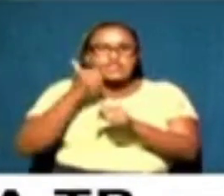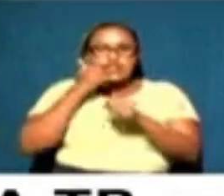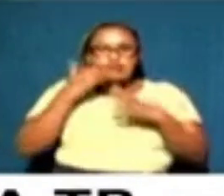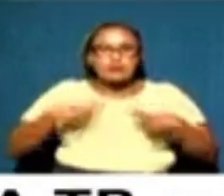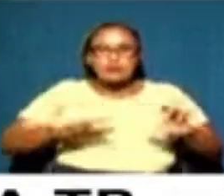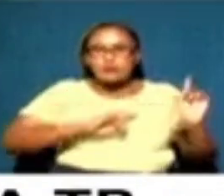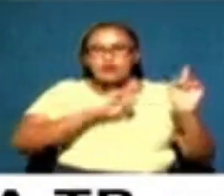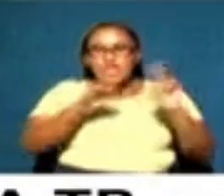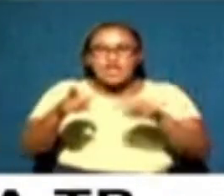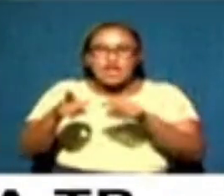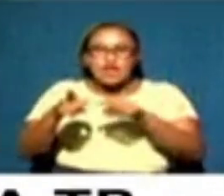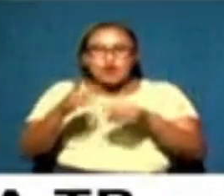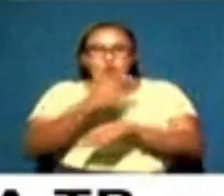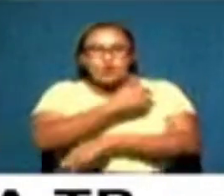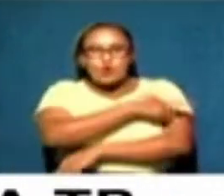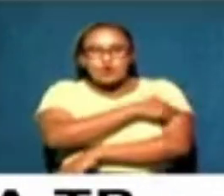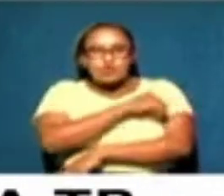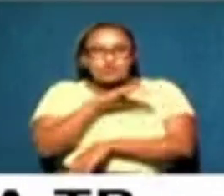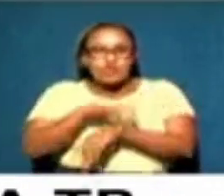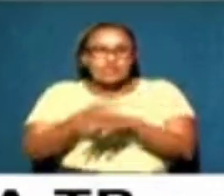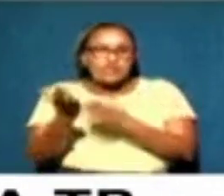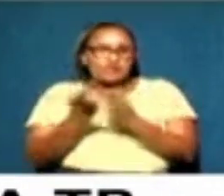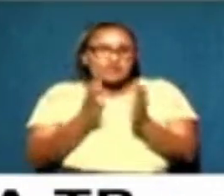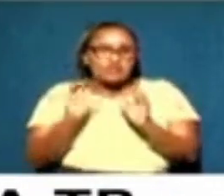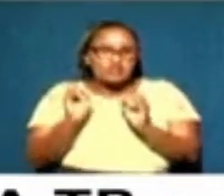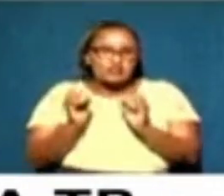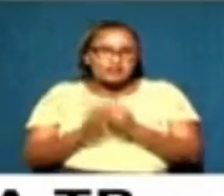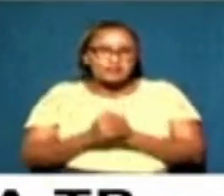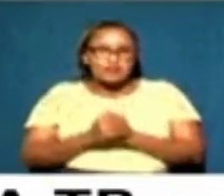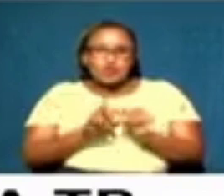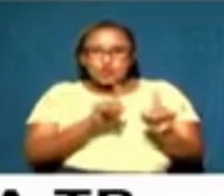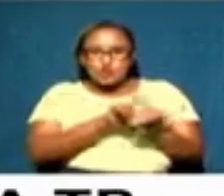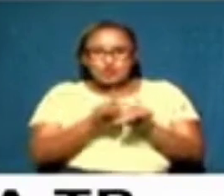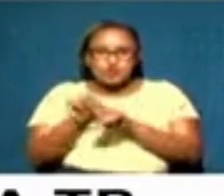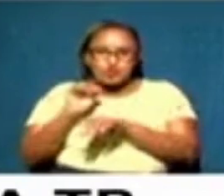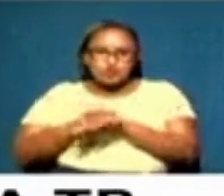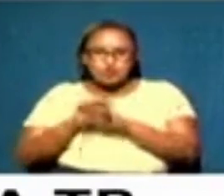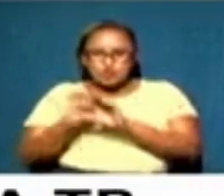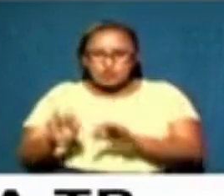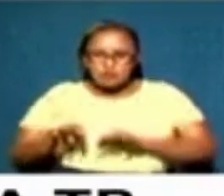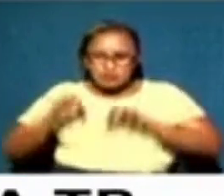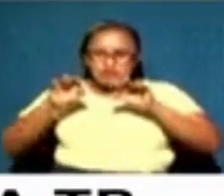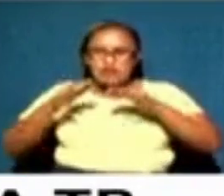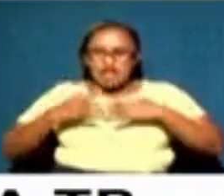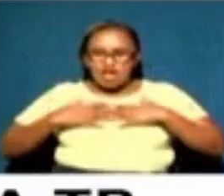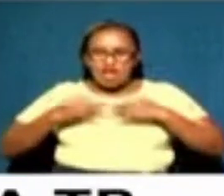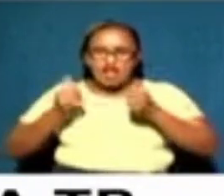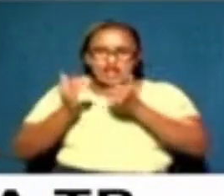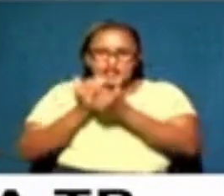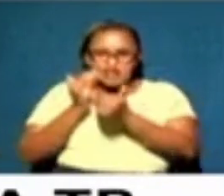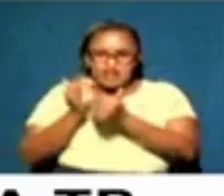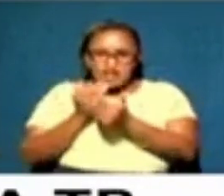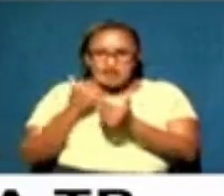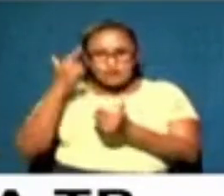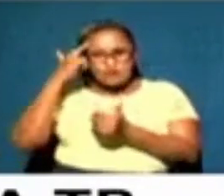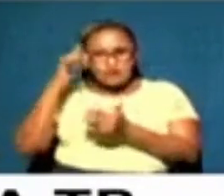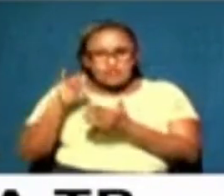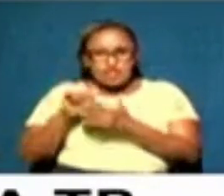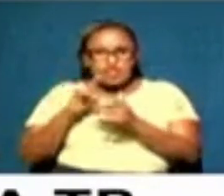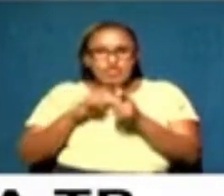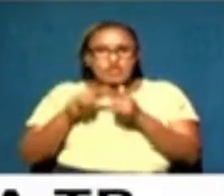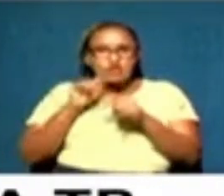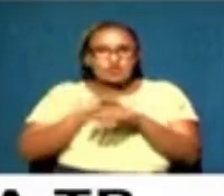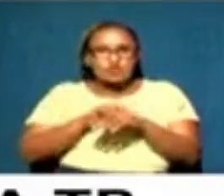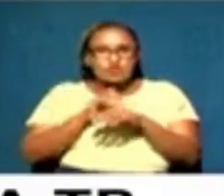gwetha motungata ma urigitani. We also need to enhance the quality of care across board, and for this there is need for